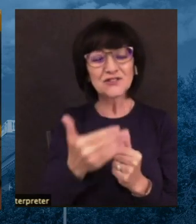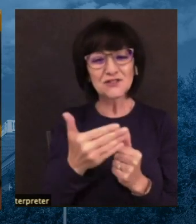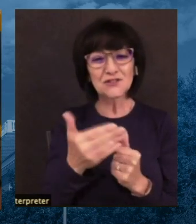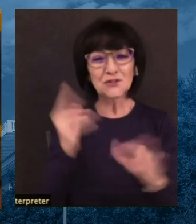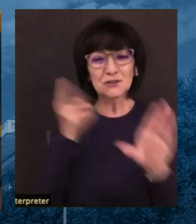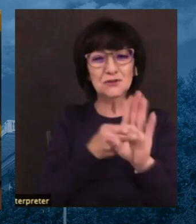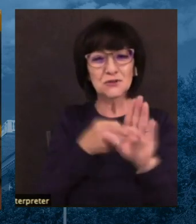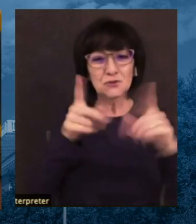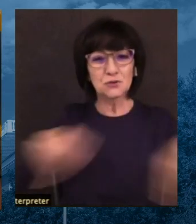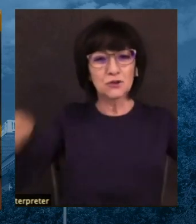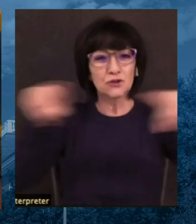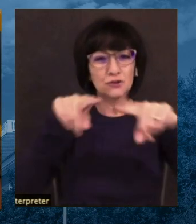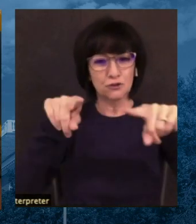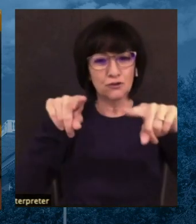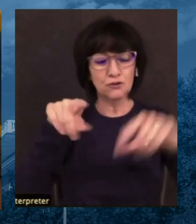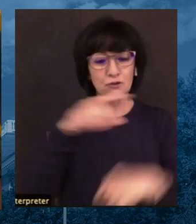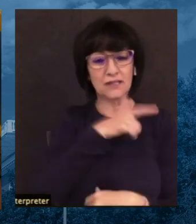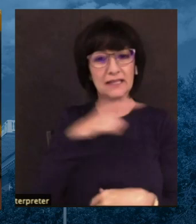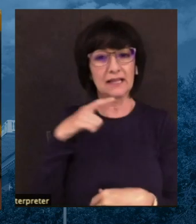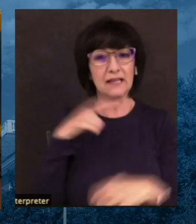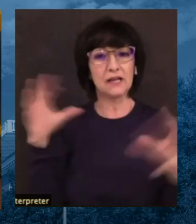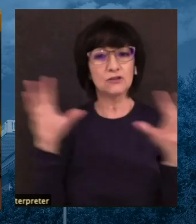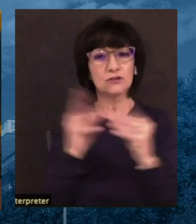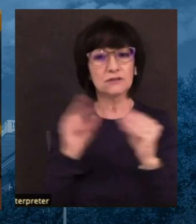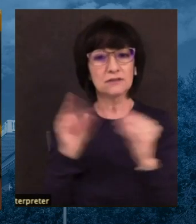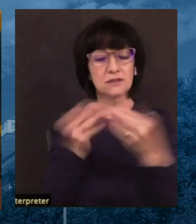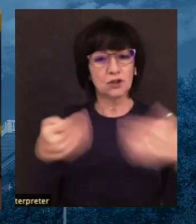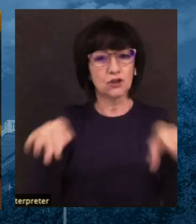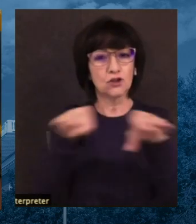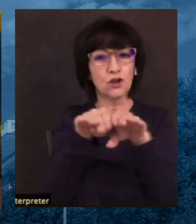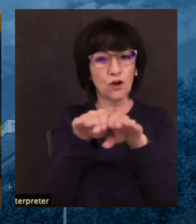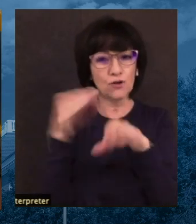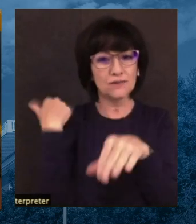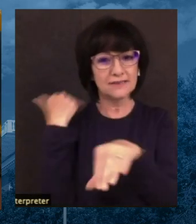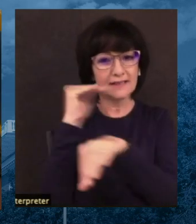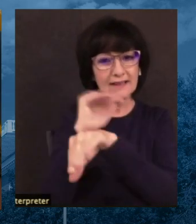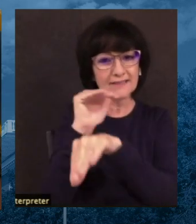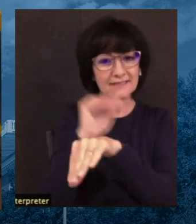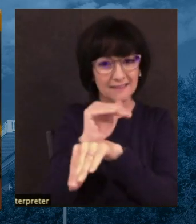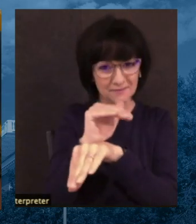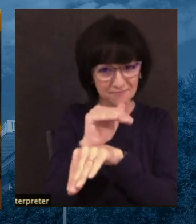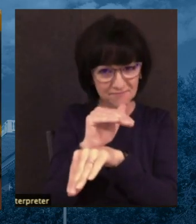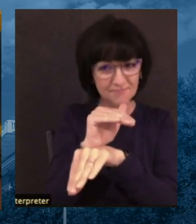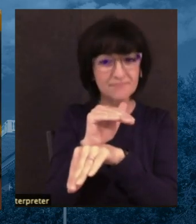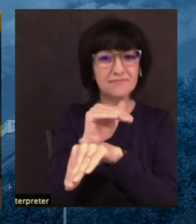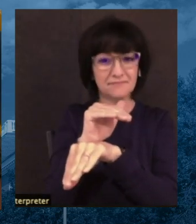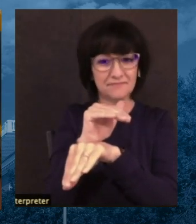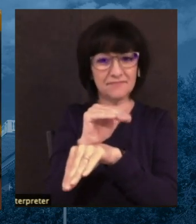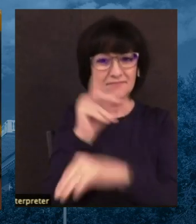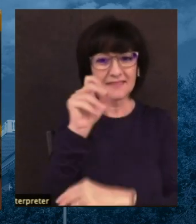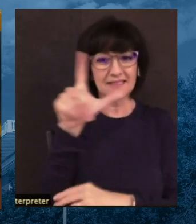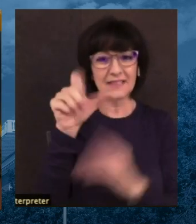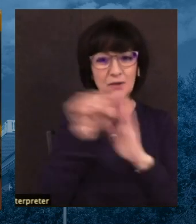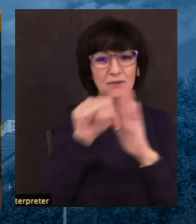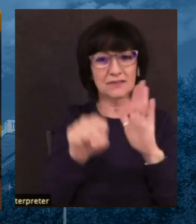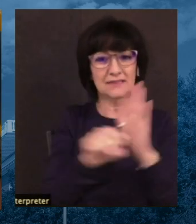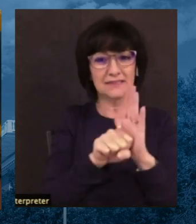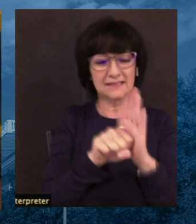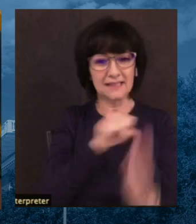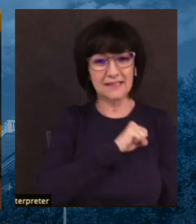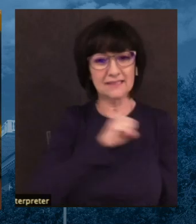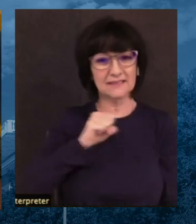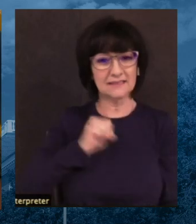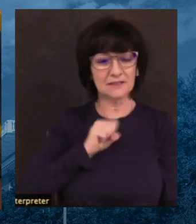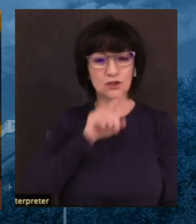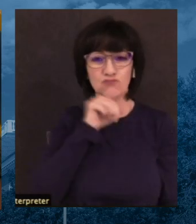the legislative session was closed last evening by the Delaware State Senate. We have a really important piece